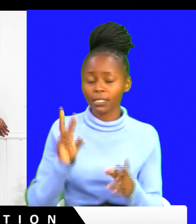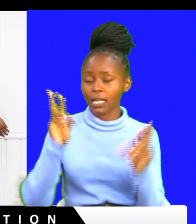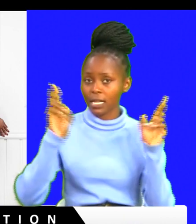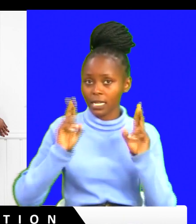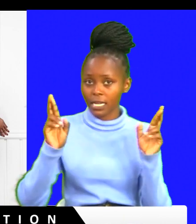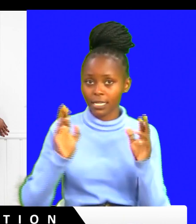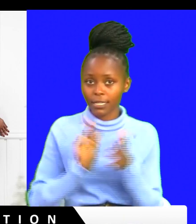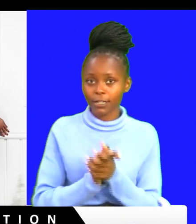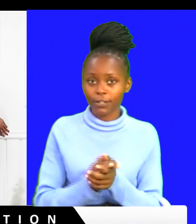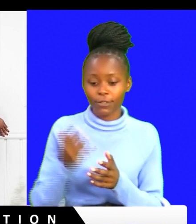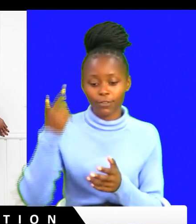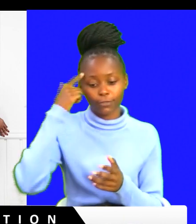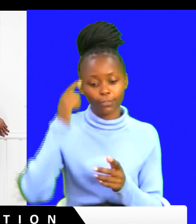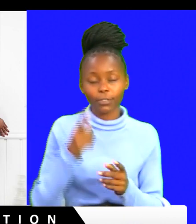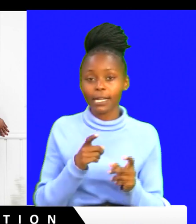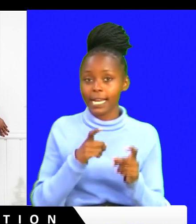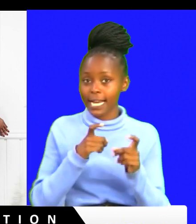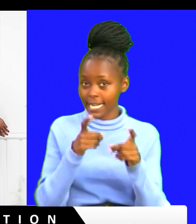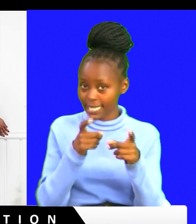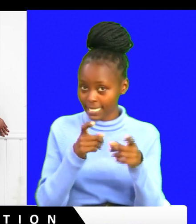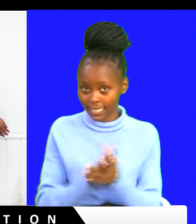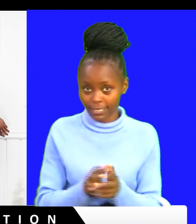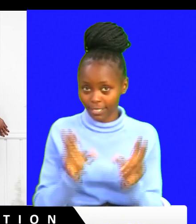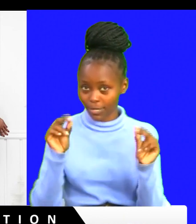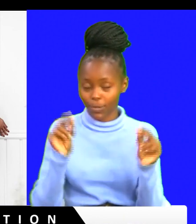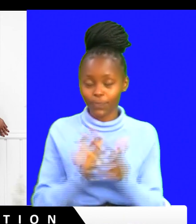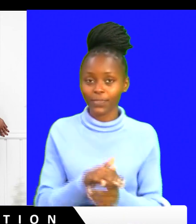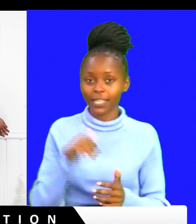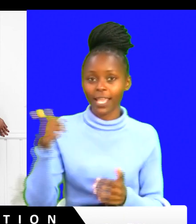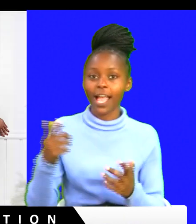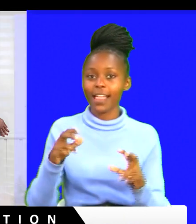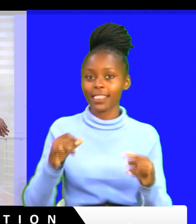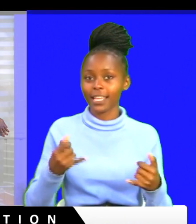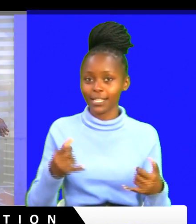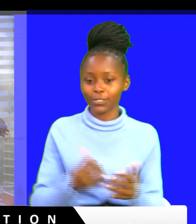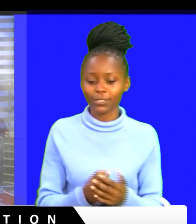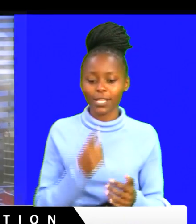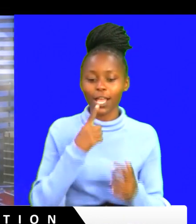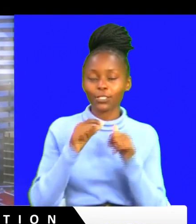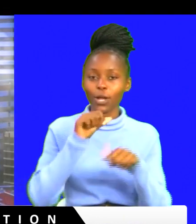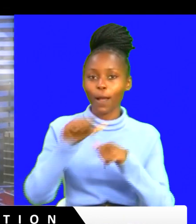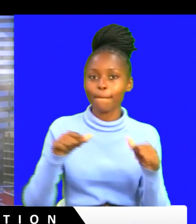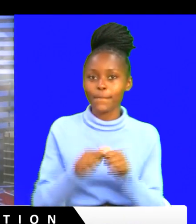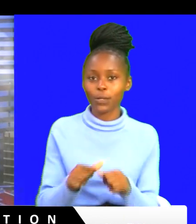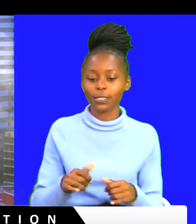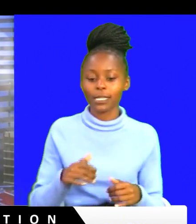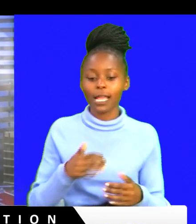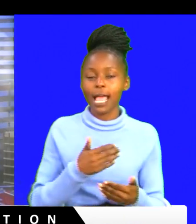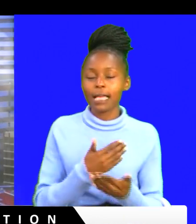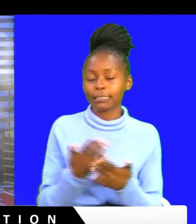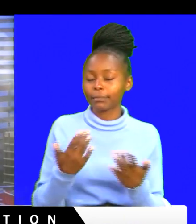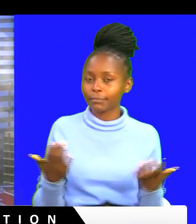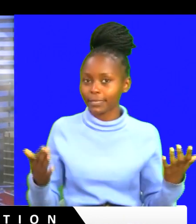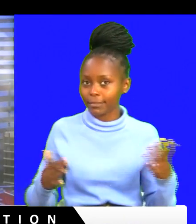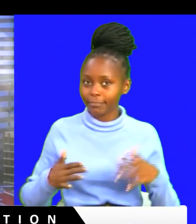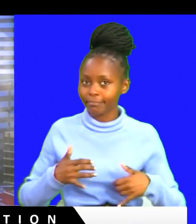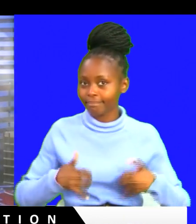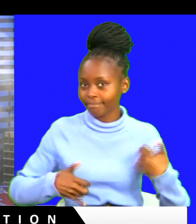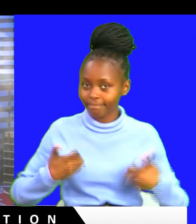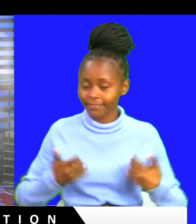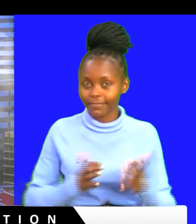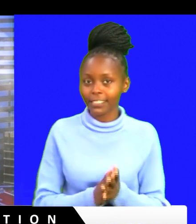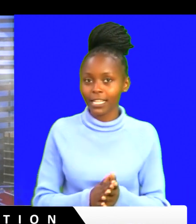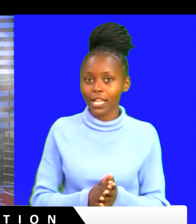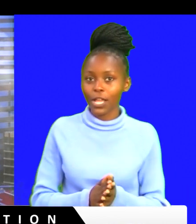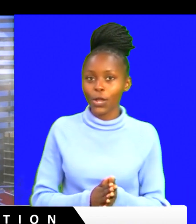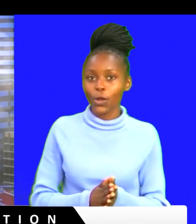the backlash that you get for our actions. So on other news, let's talk about something exciting that we all know. Sauti Sol had a show